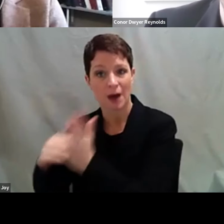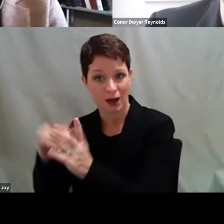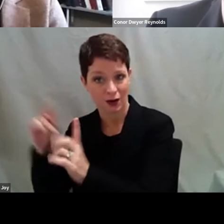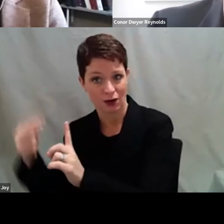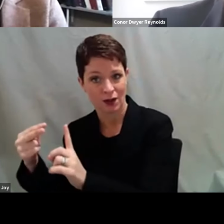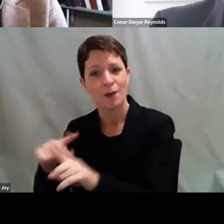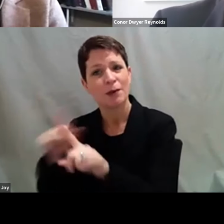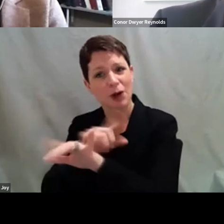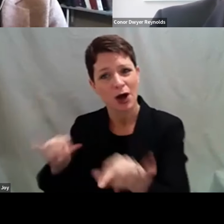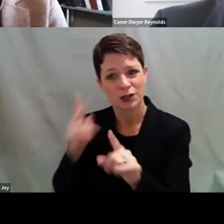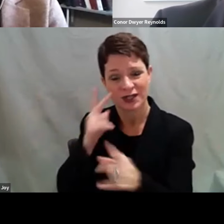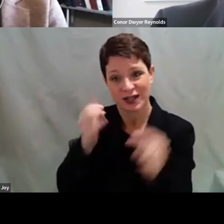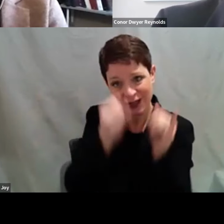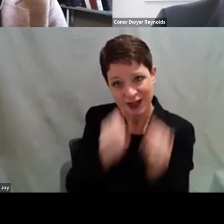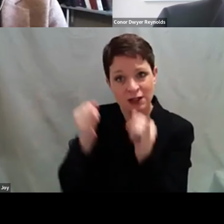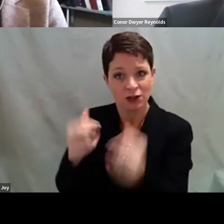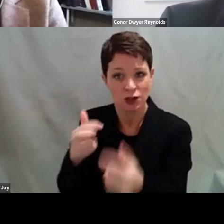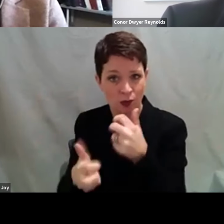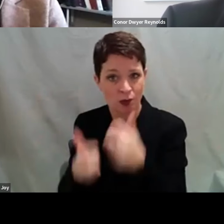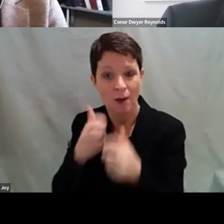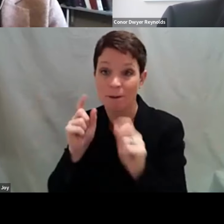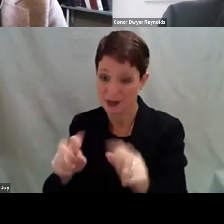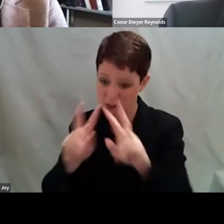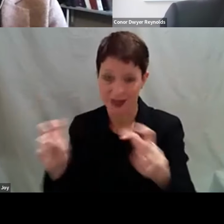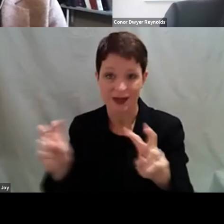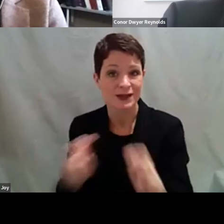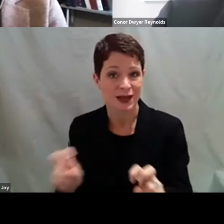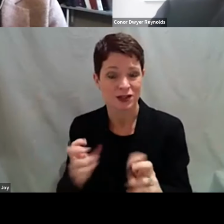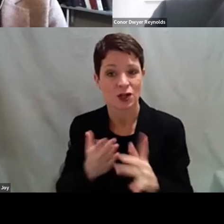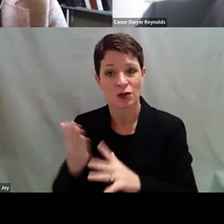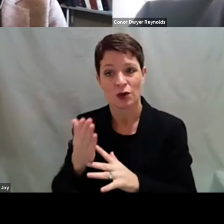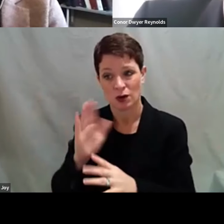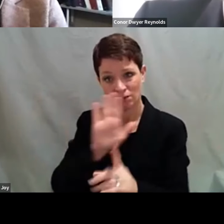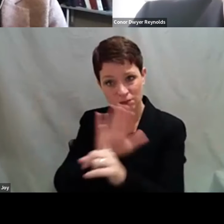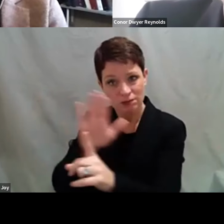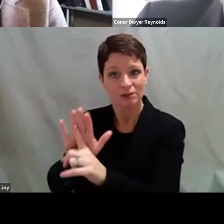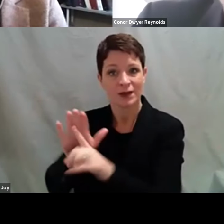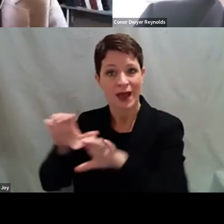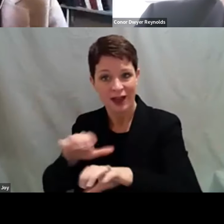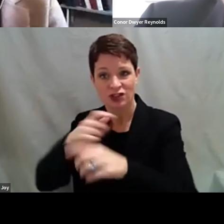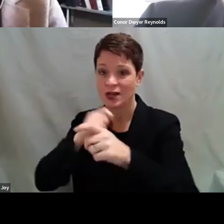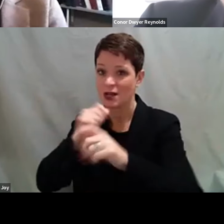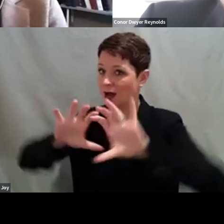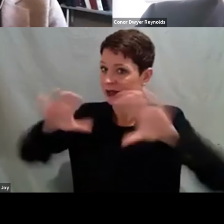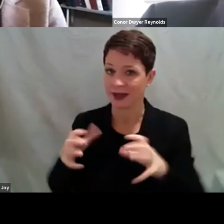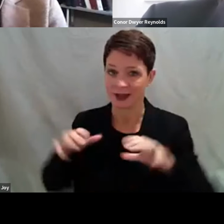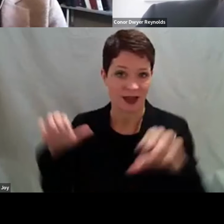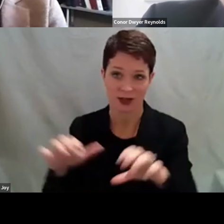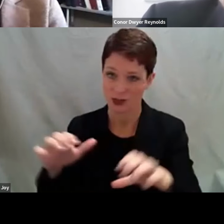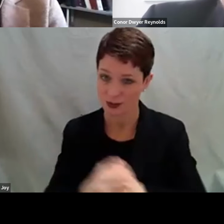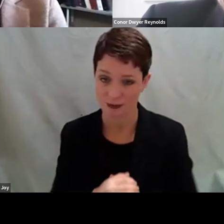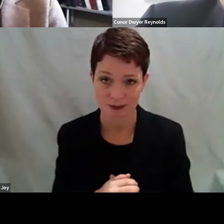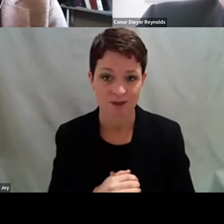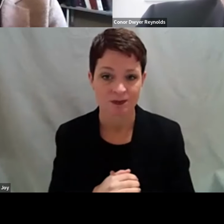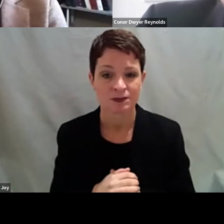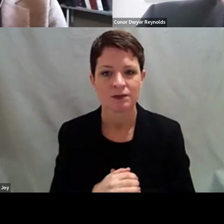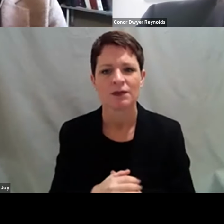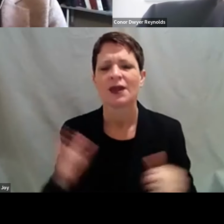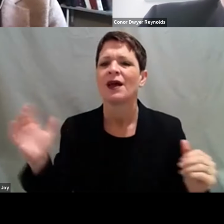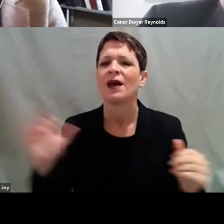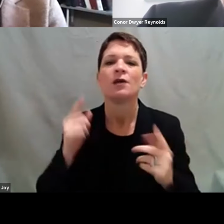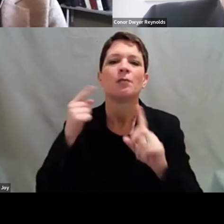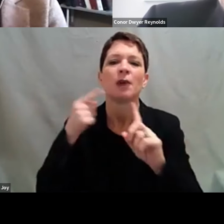see it as an individual problem that needs to be assessed through individual action rather than collective action. So, how does this all tie